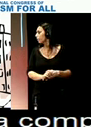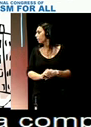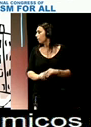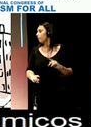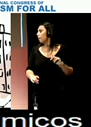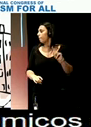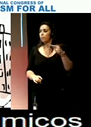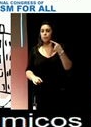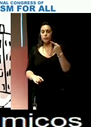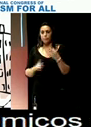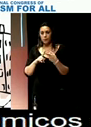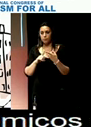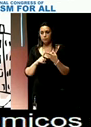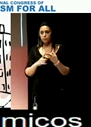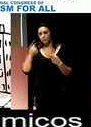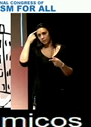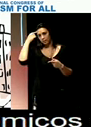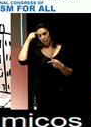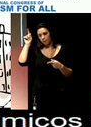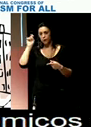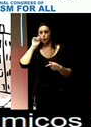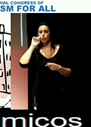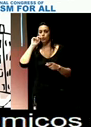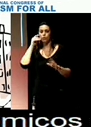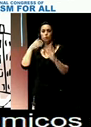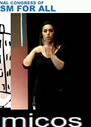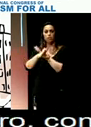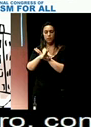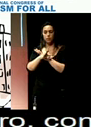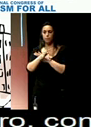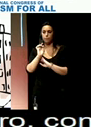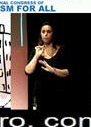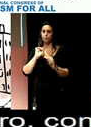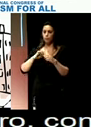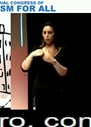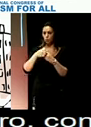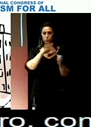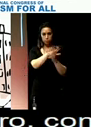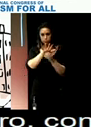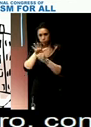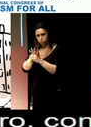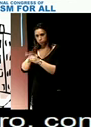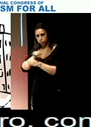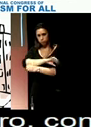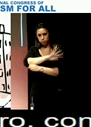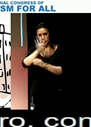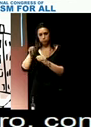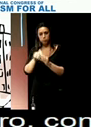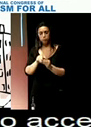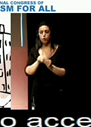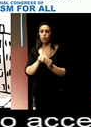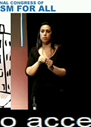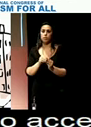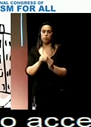tourism market includes a diverse set of consumers, not only people with disabilities, but all the